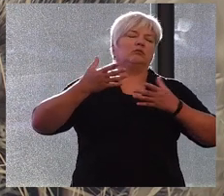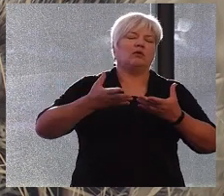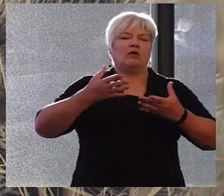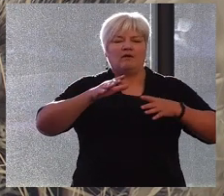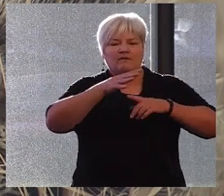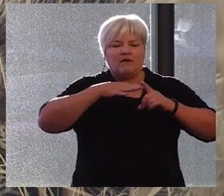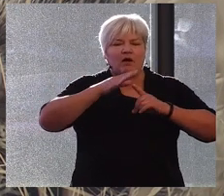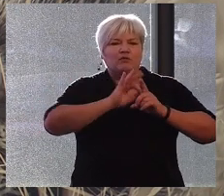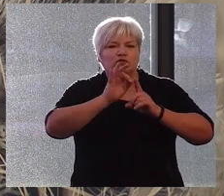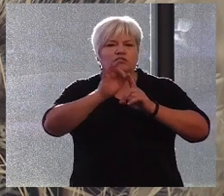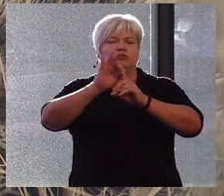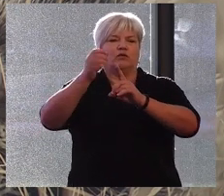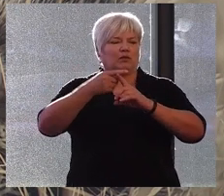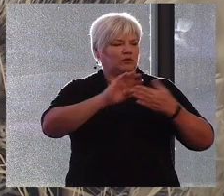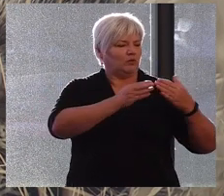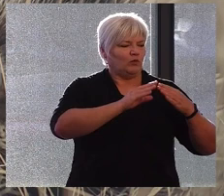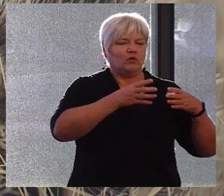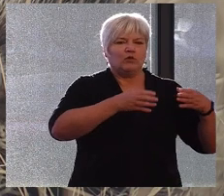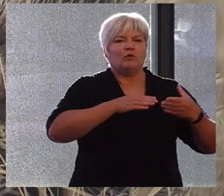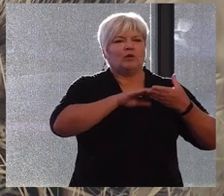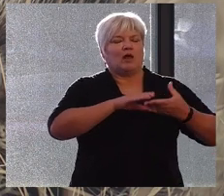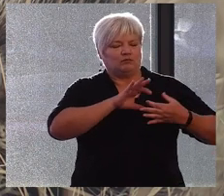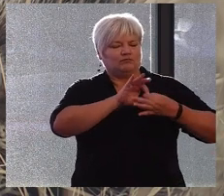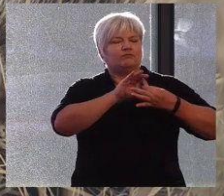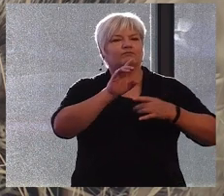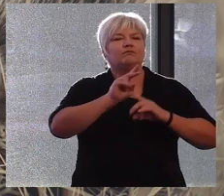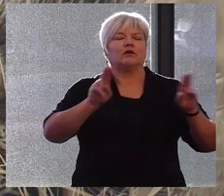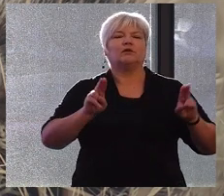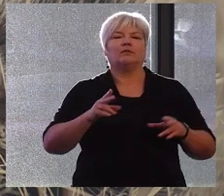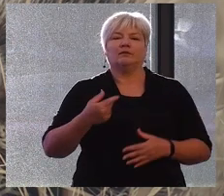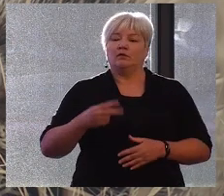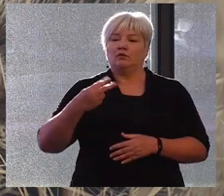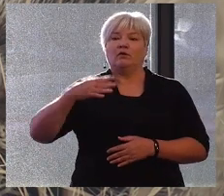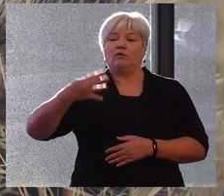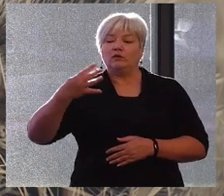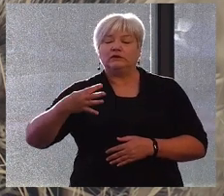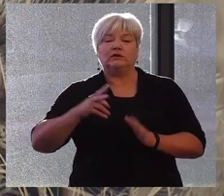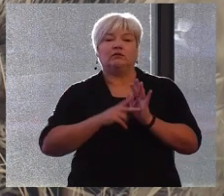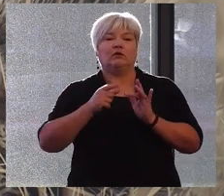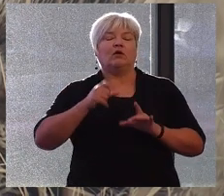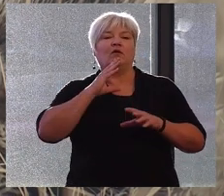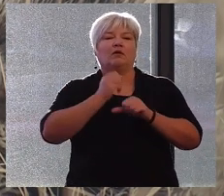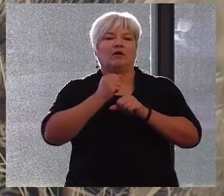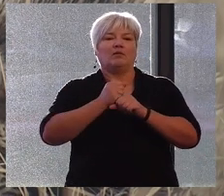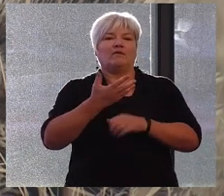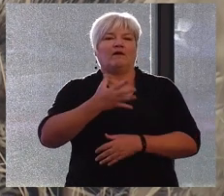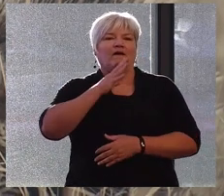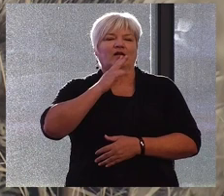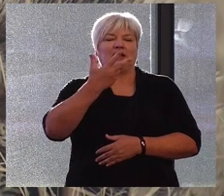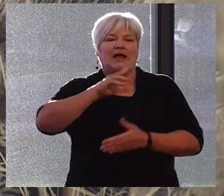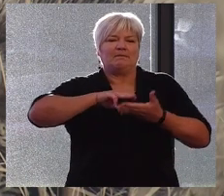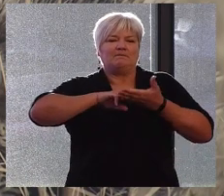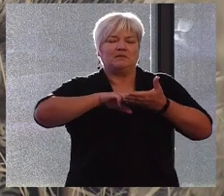to nature. Since 2014, the Victorian Government has put $580 million towards